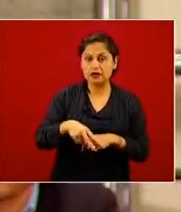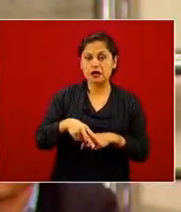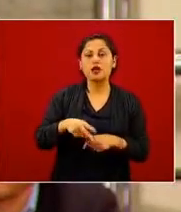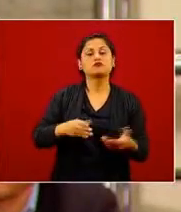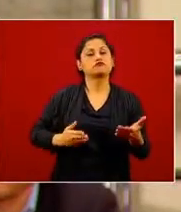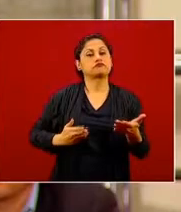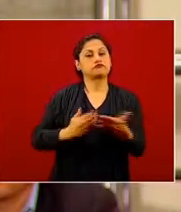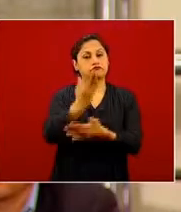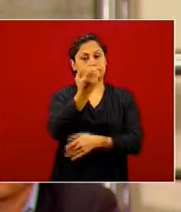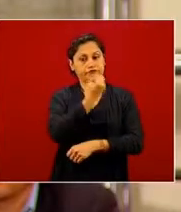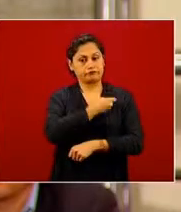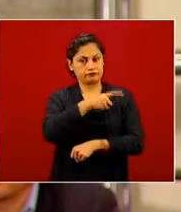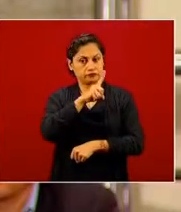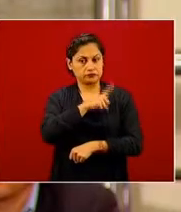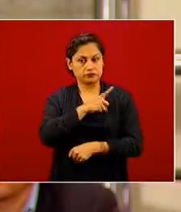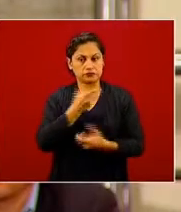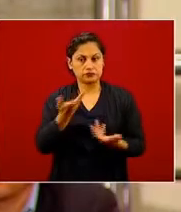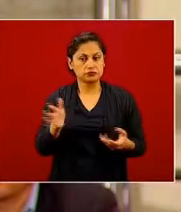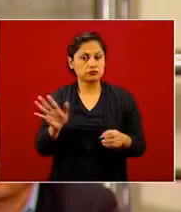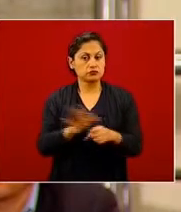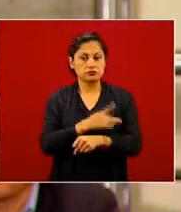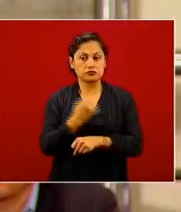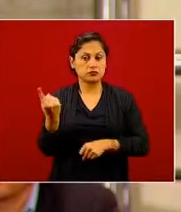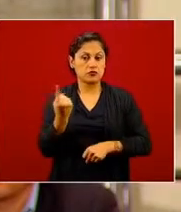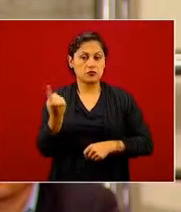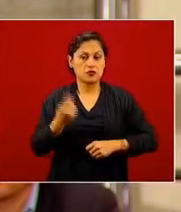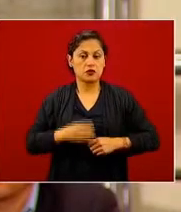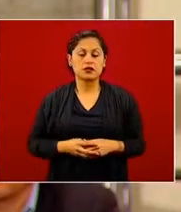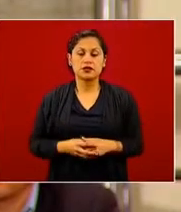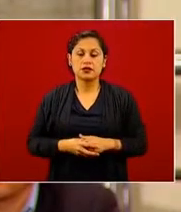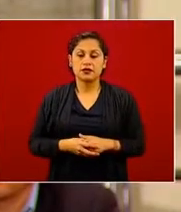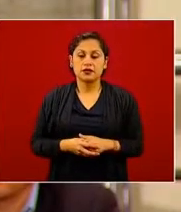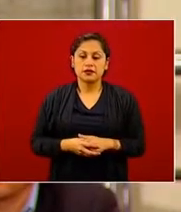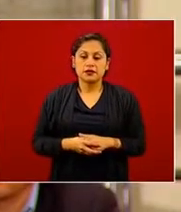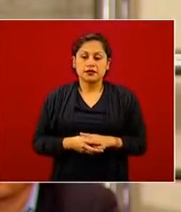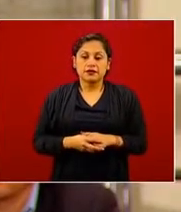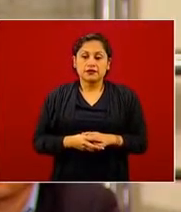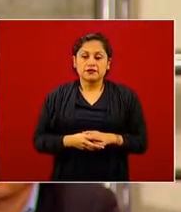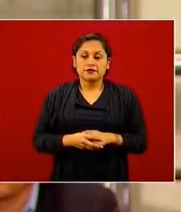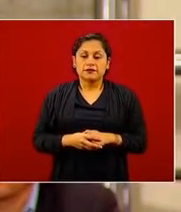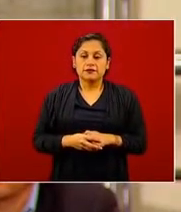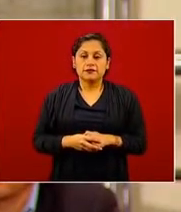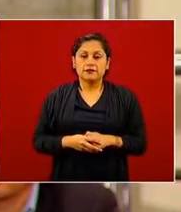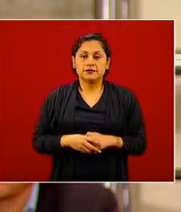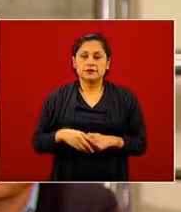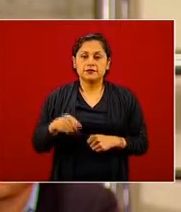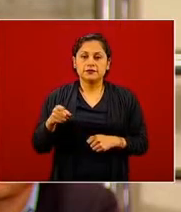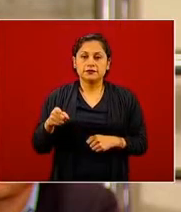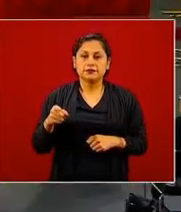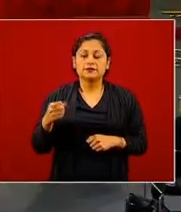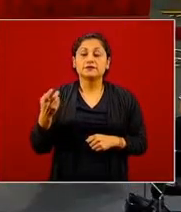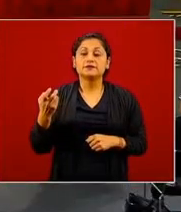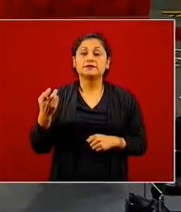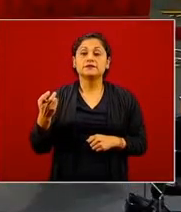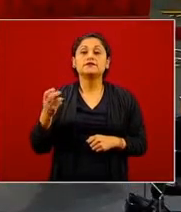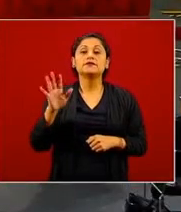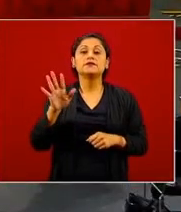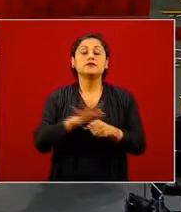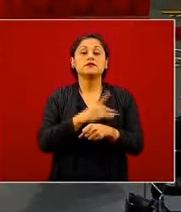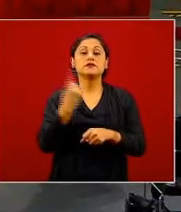and so that the Mexicans have actually this access to health care?